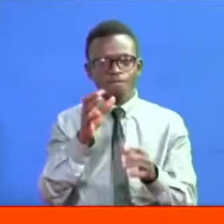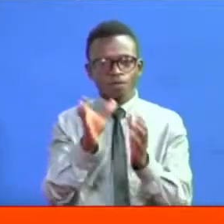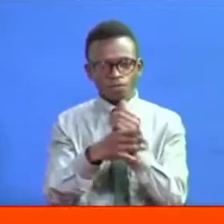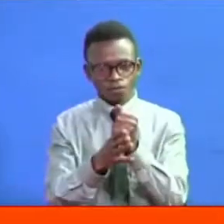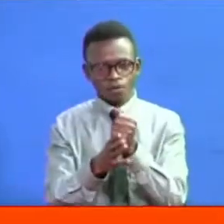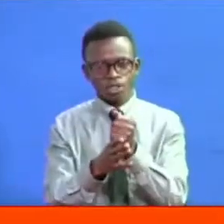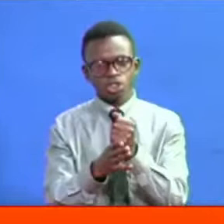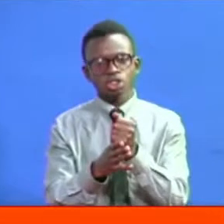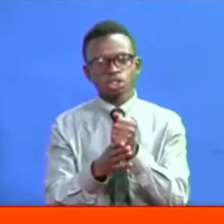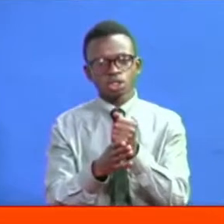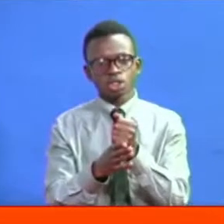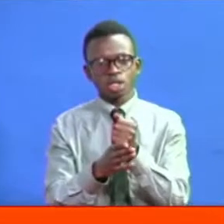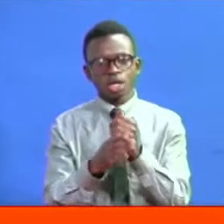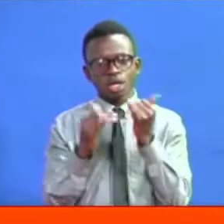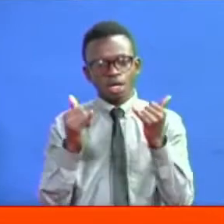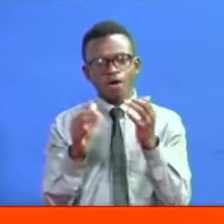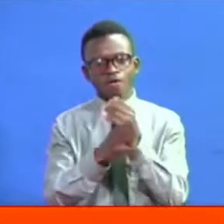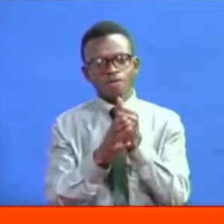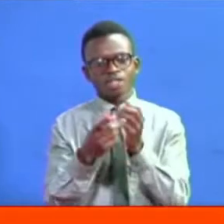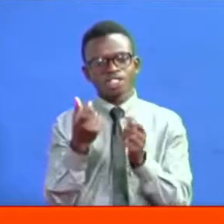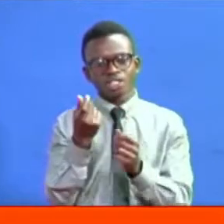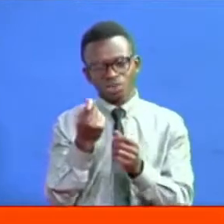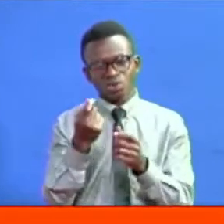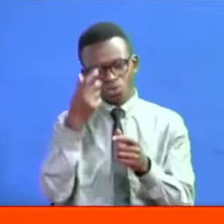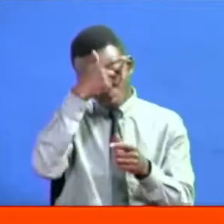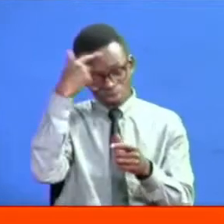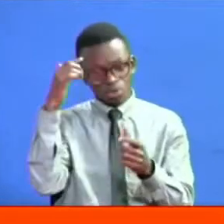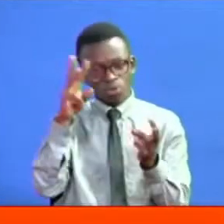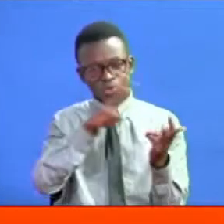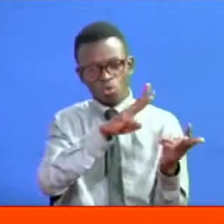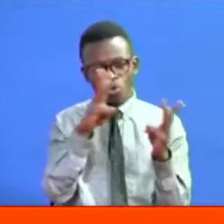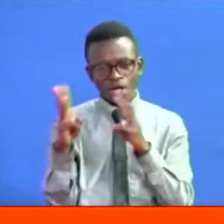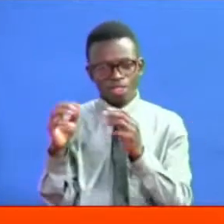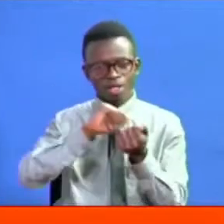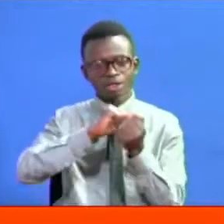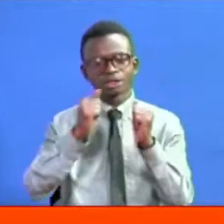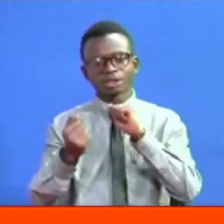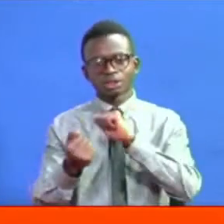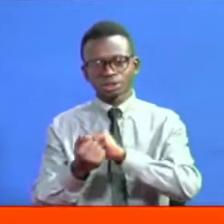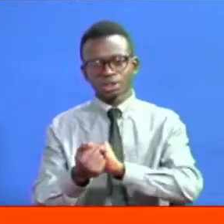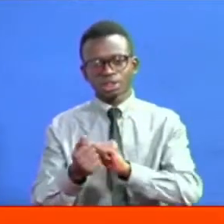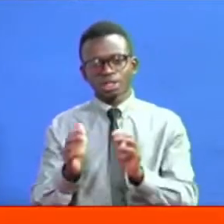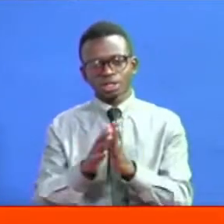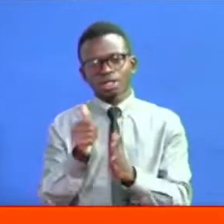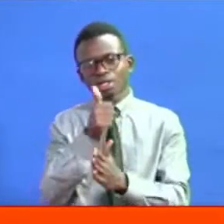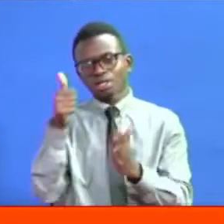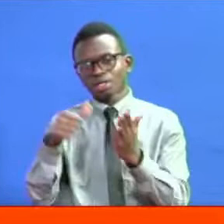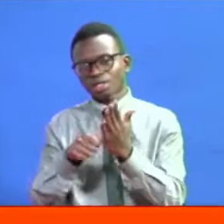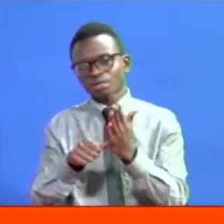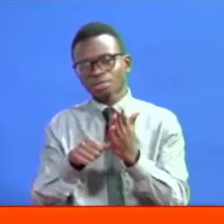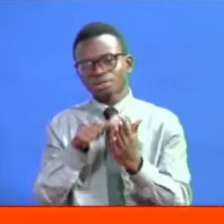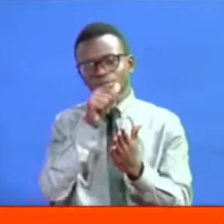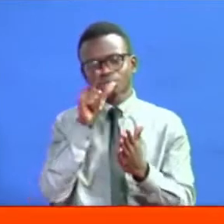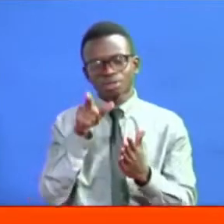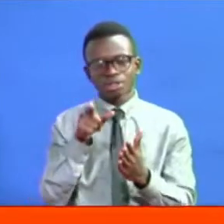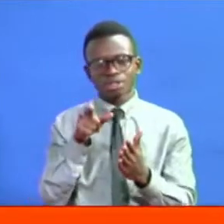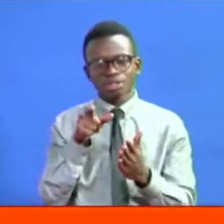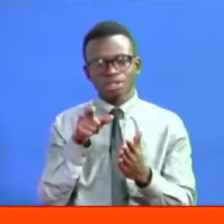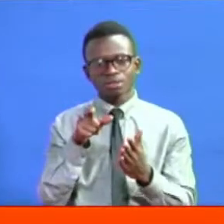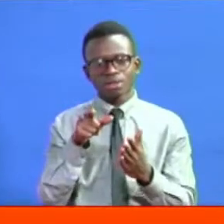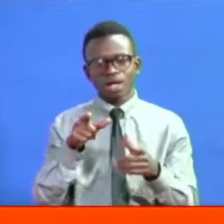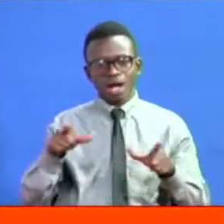However, a supply dwindle in fish due to climatic environmental pollution, among other issues, allowed the growth of a